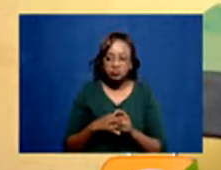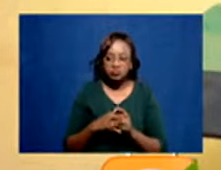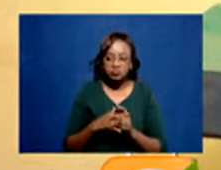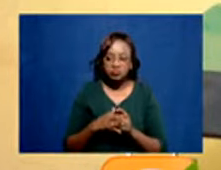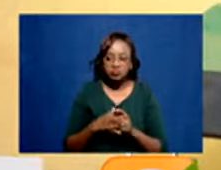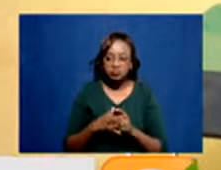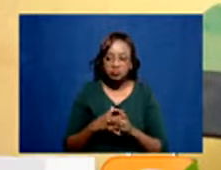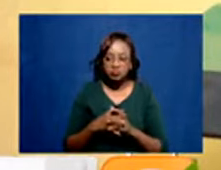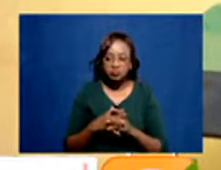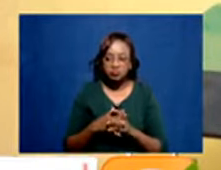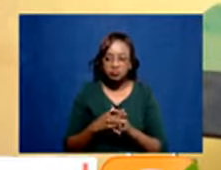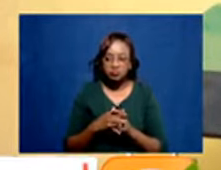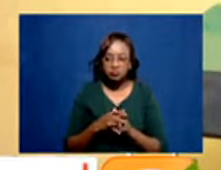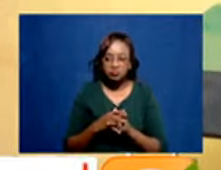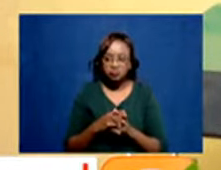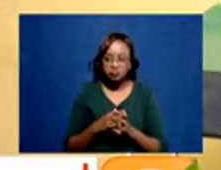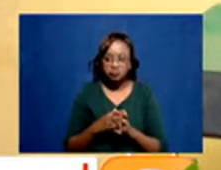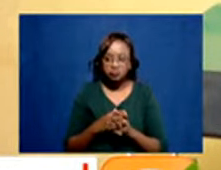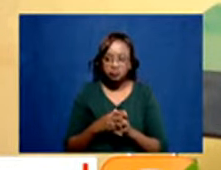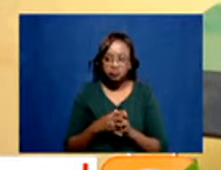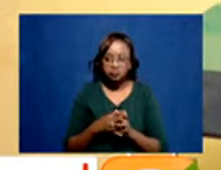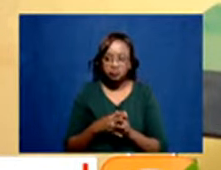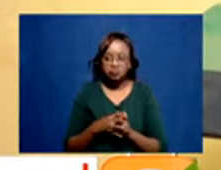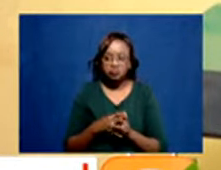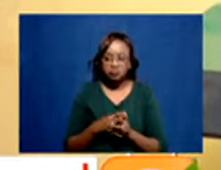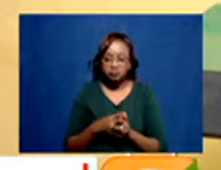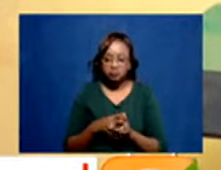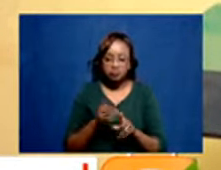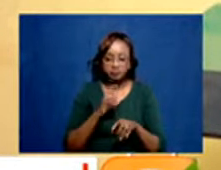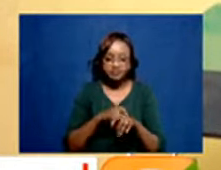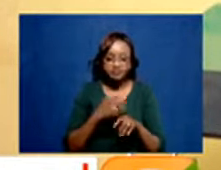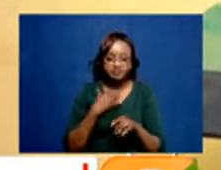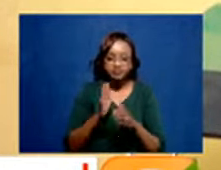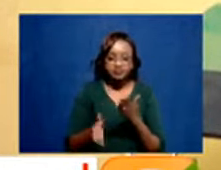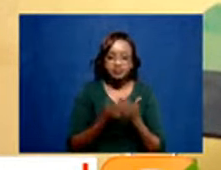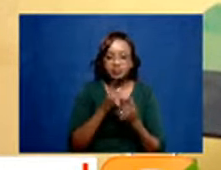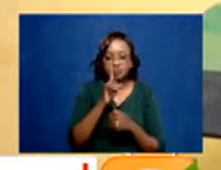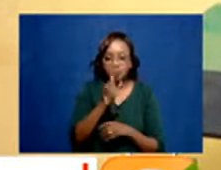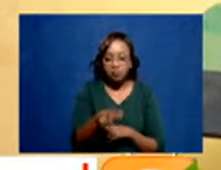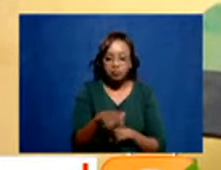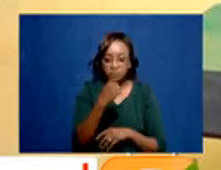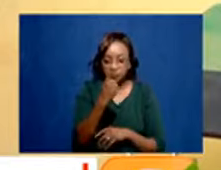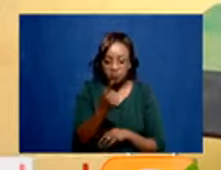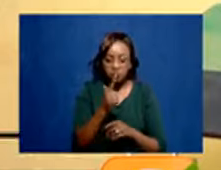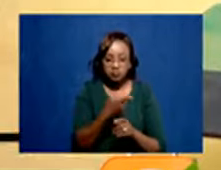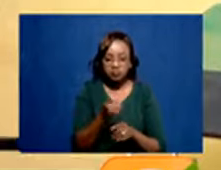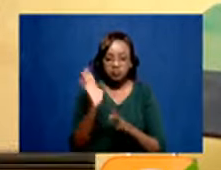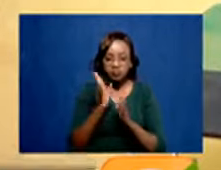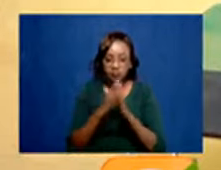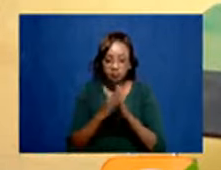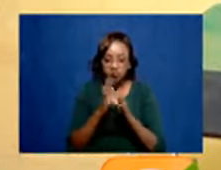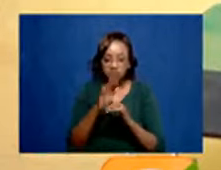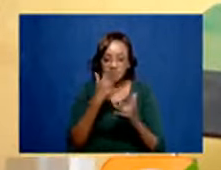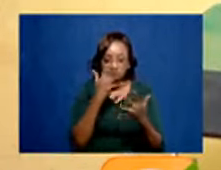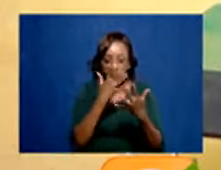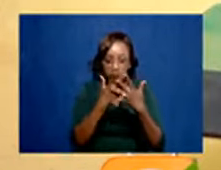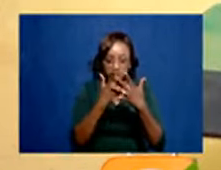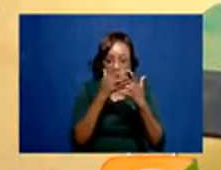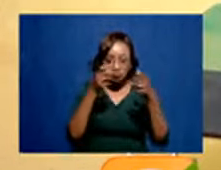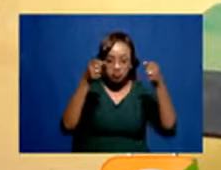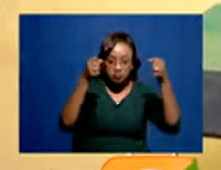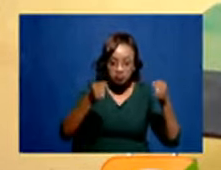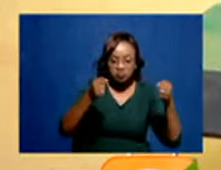the remandees from the cells, they had already handcapped him. And